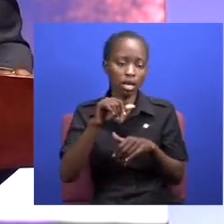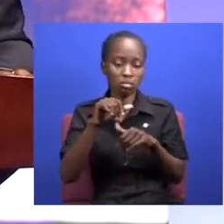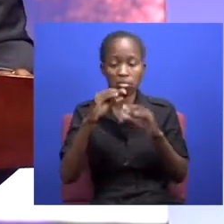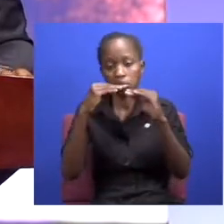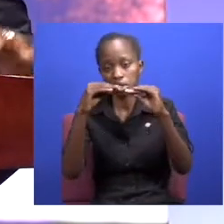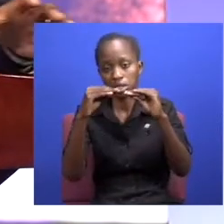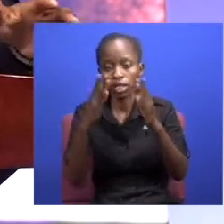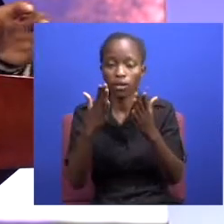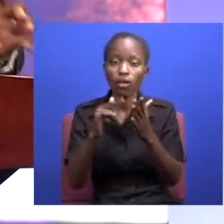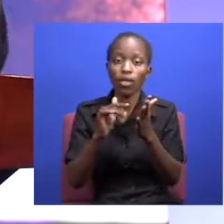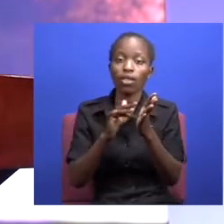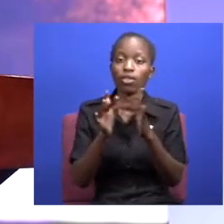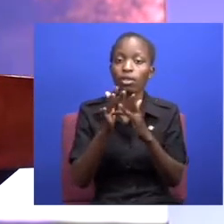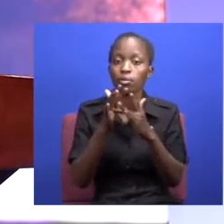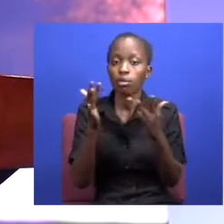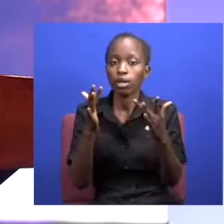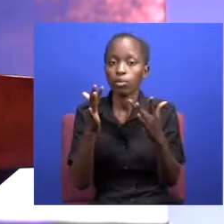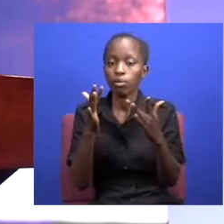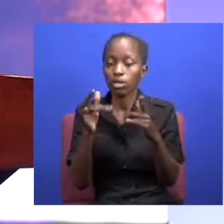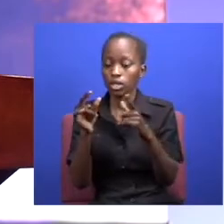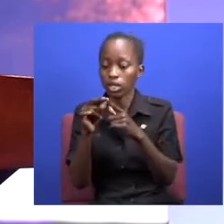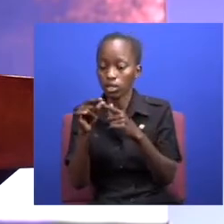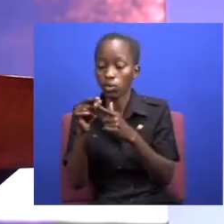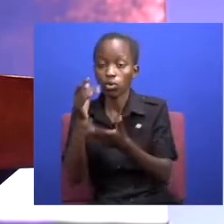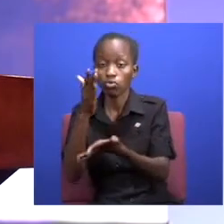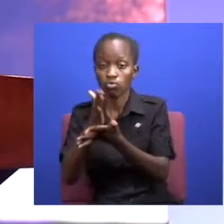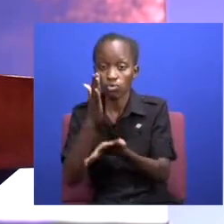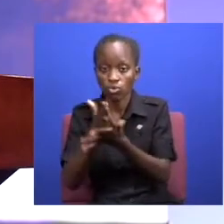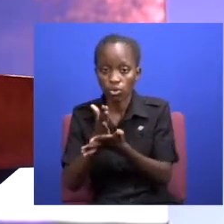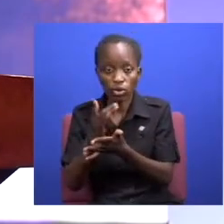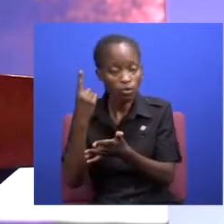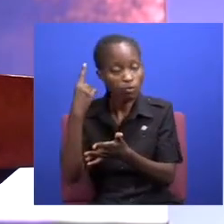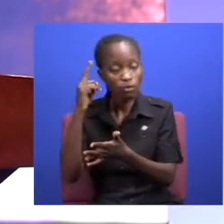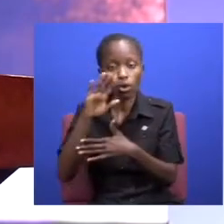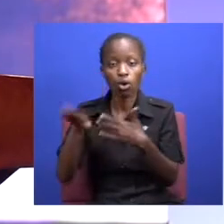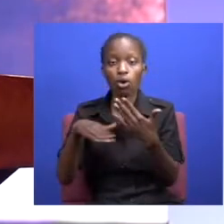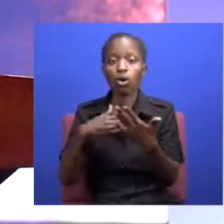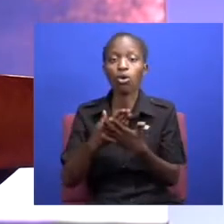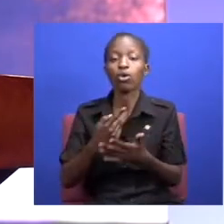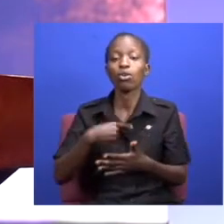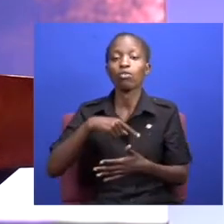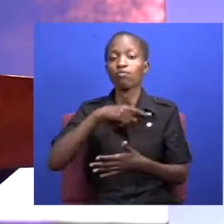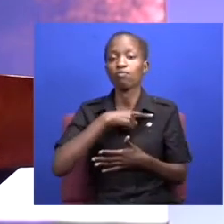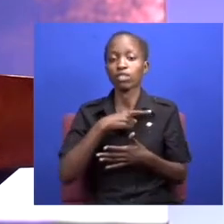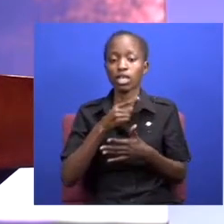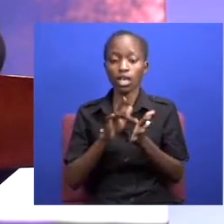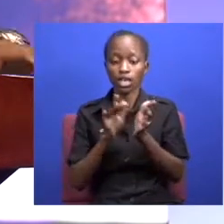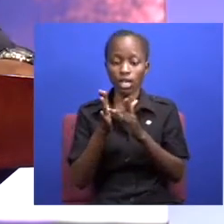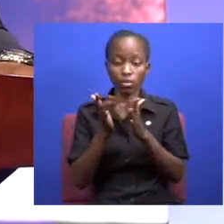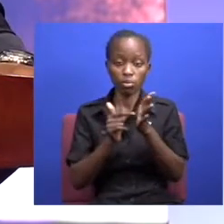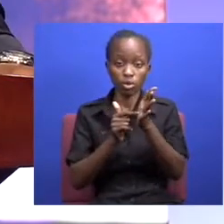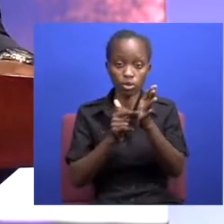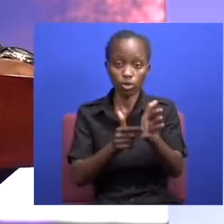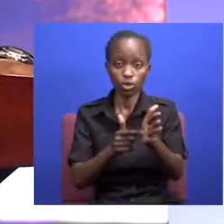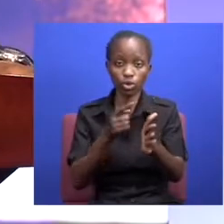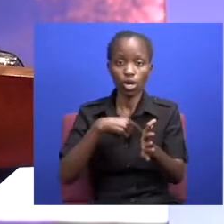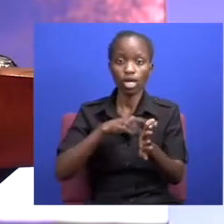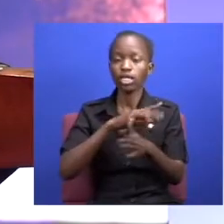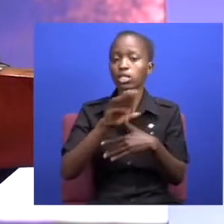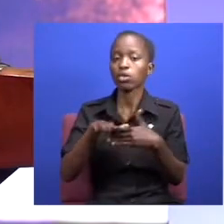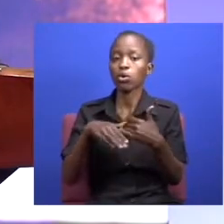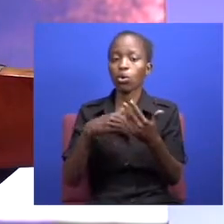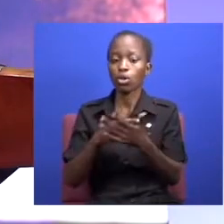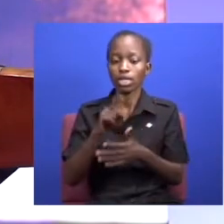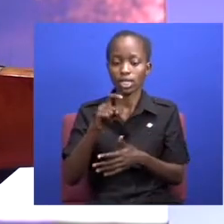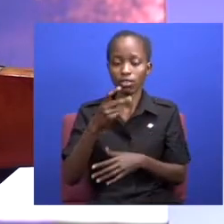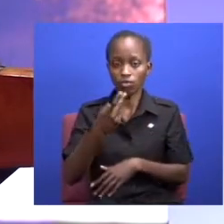doctrine, the Bible is a well of truth for all of us, so that the Bible reveals to us all that is